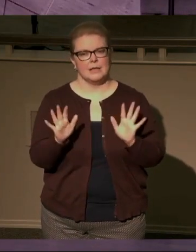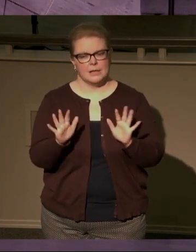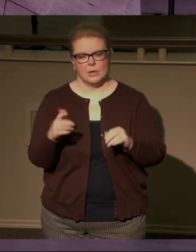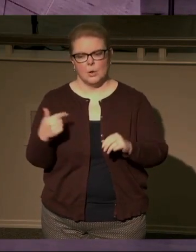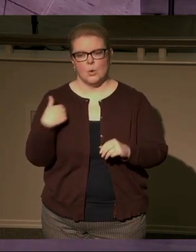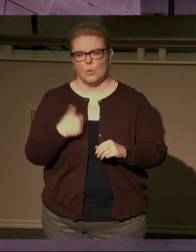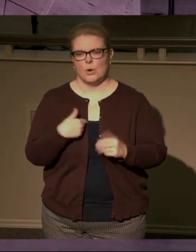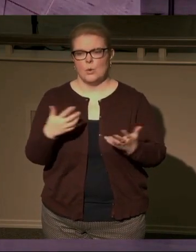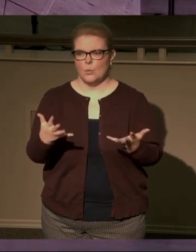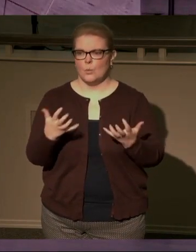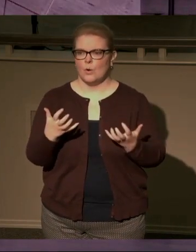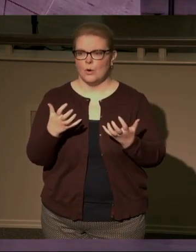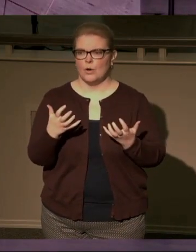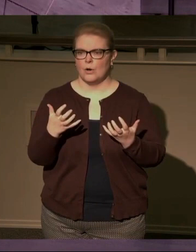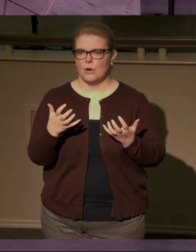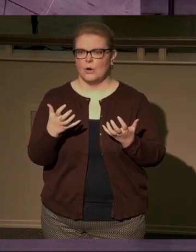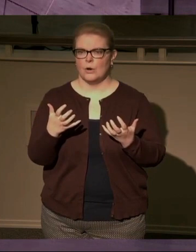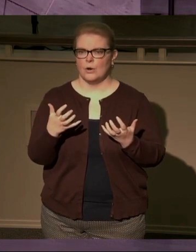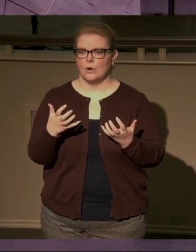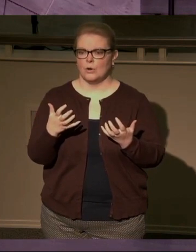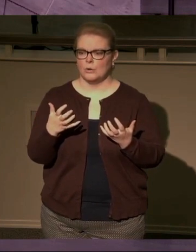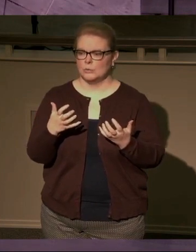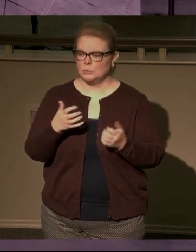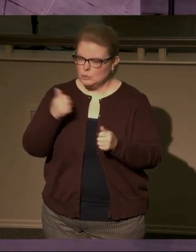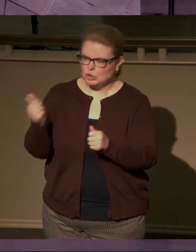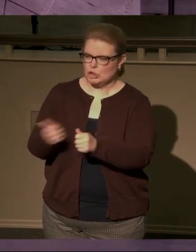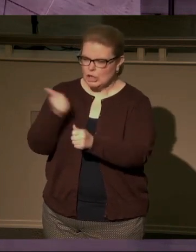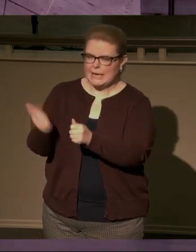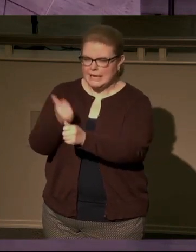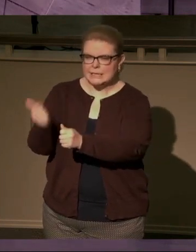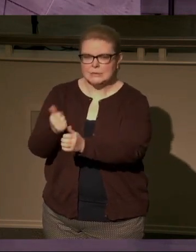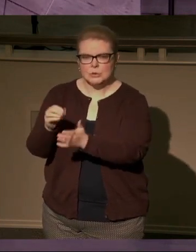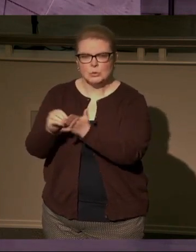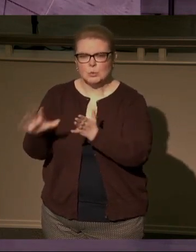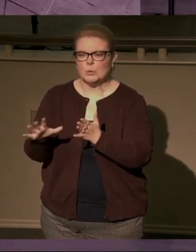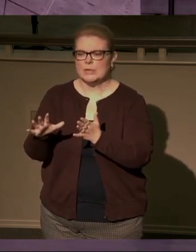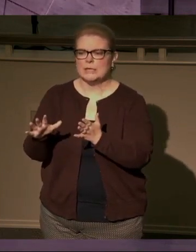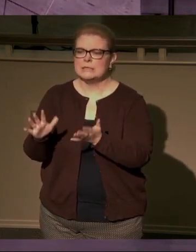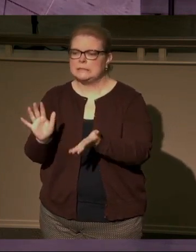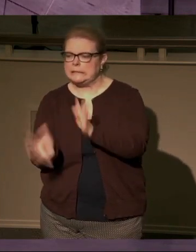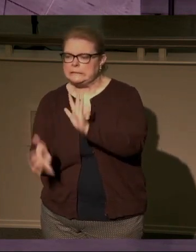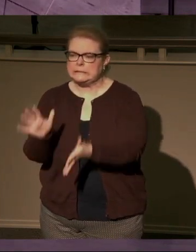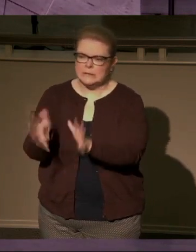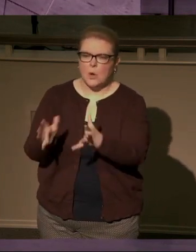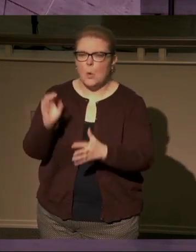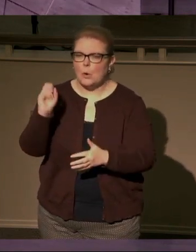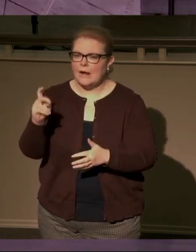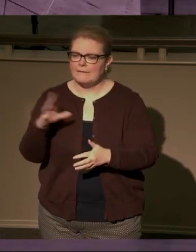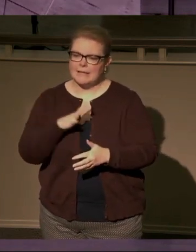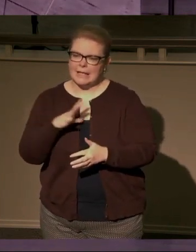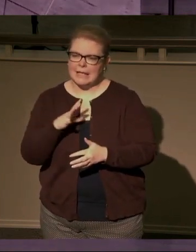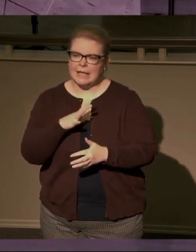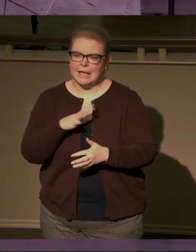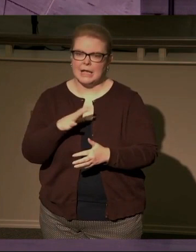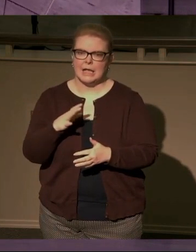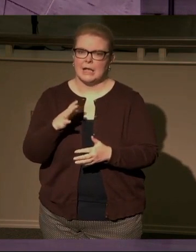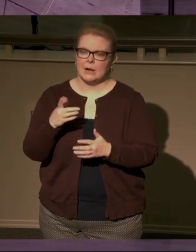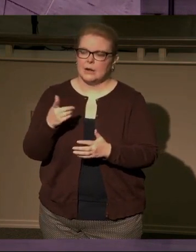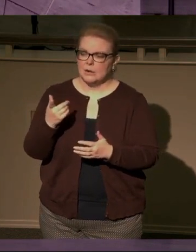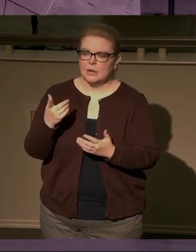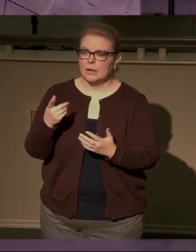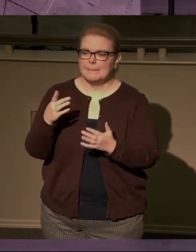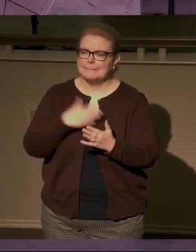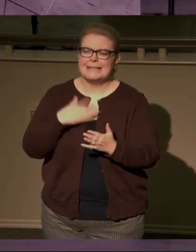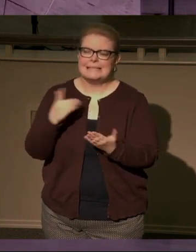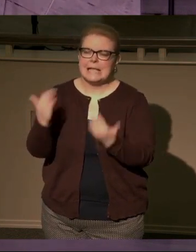after these students so we can get them in. We want to cater, and we want to say, and we want to capitulate to the